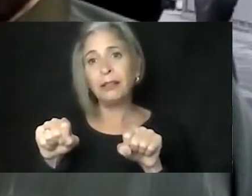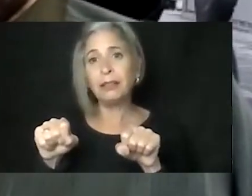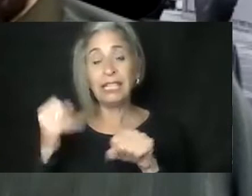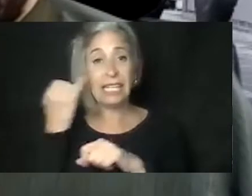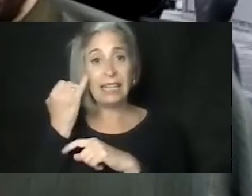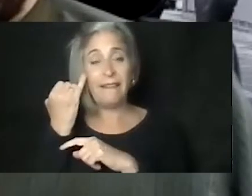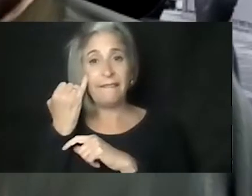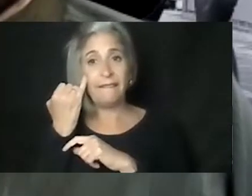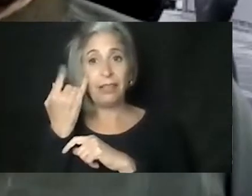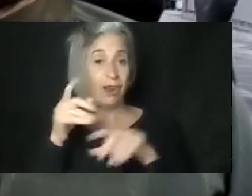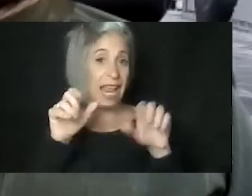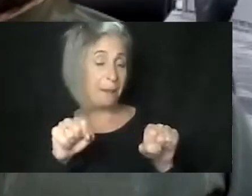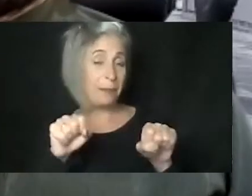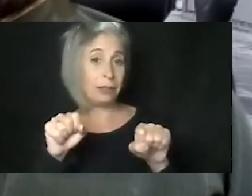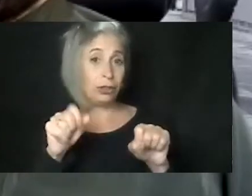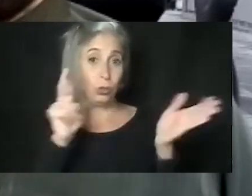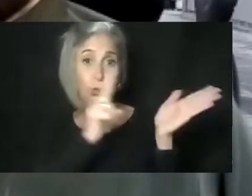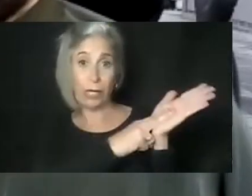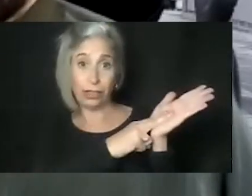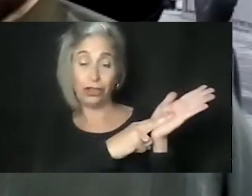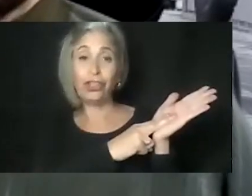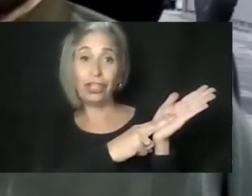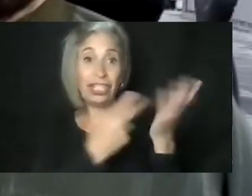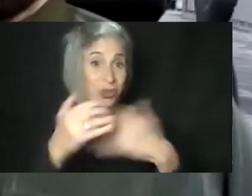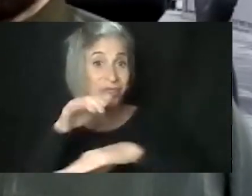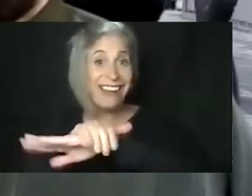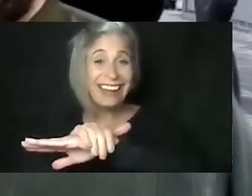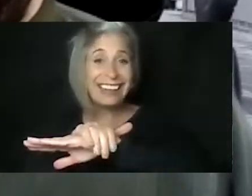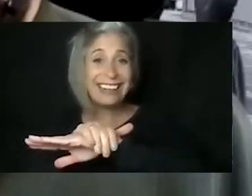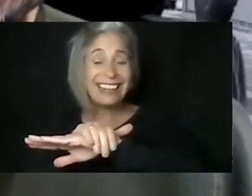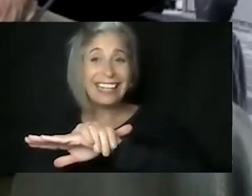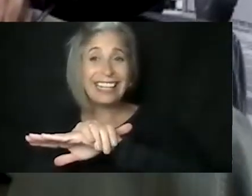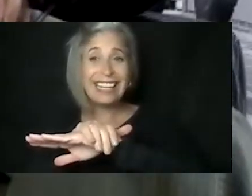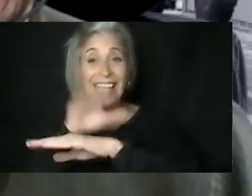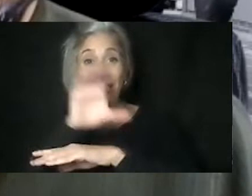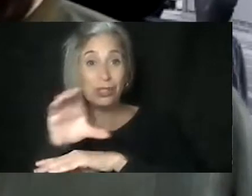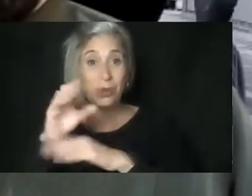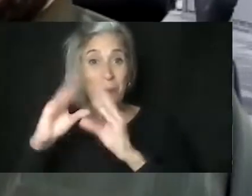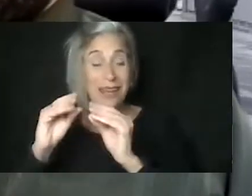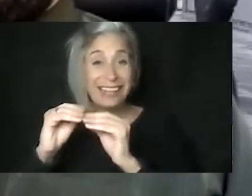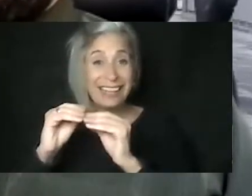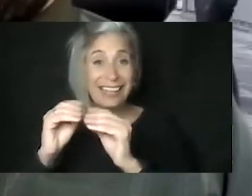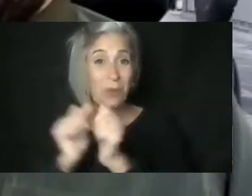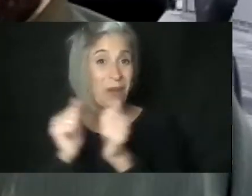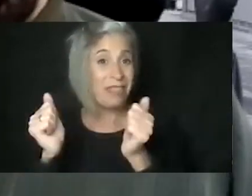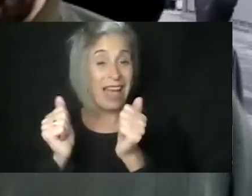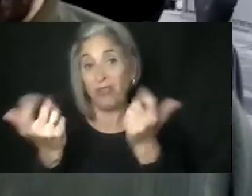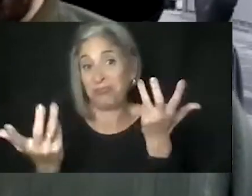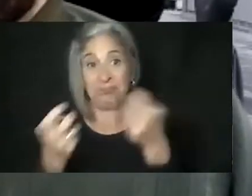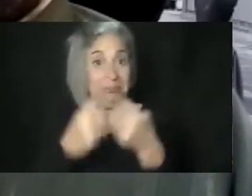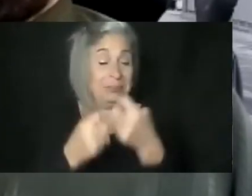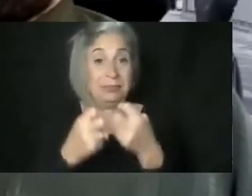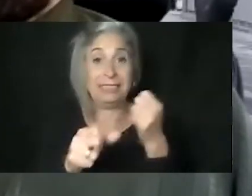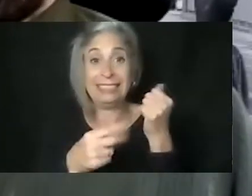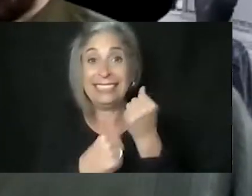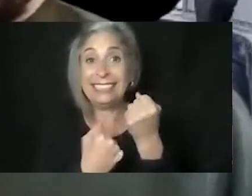were able to register tonight and get into tonight's Zoom meeting without any kind of